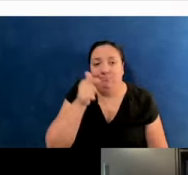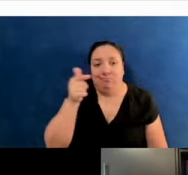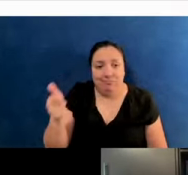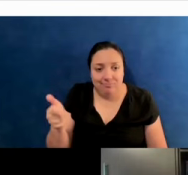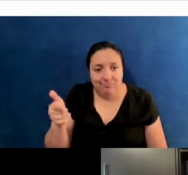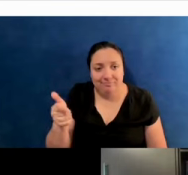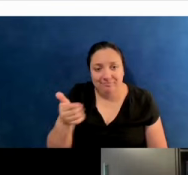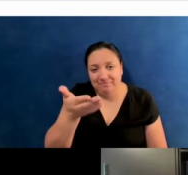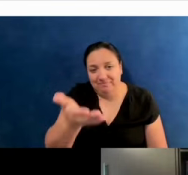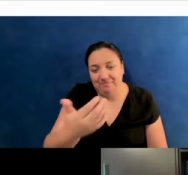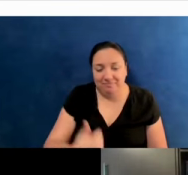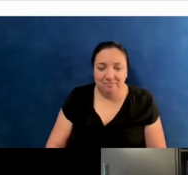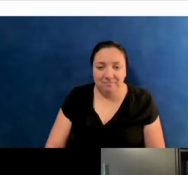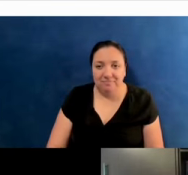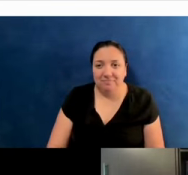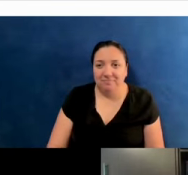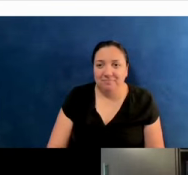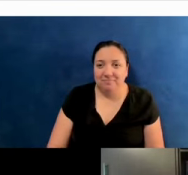over to you.